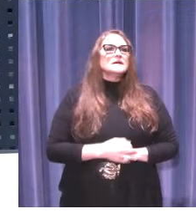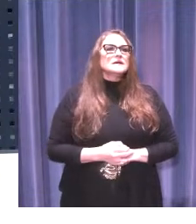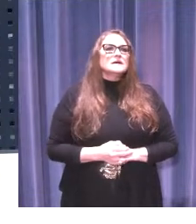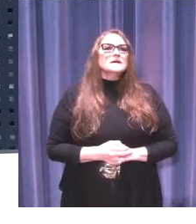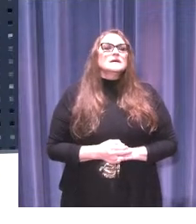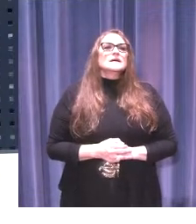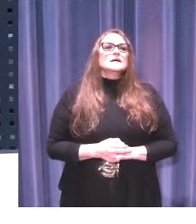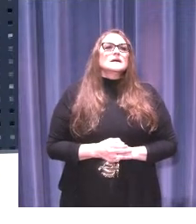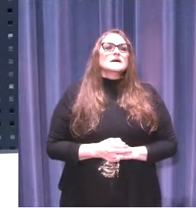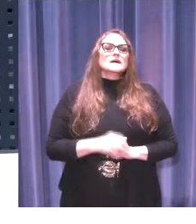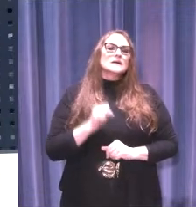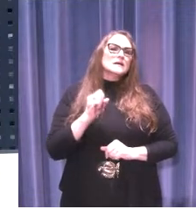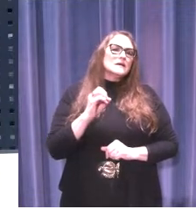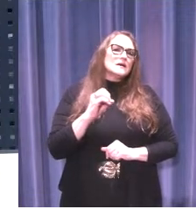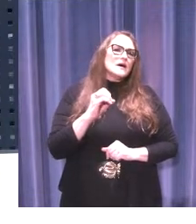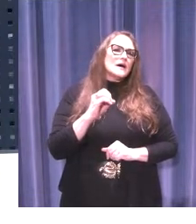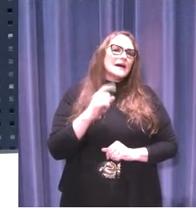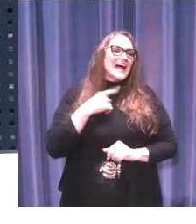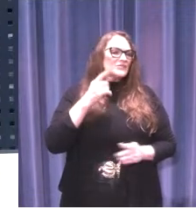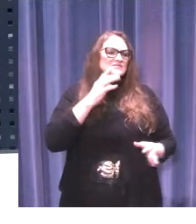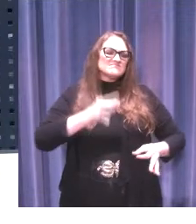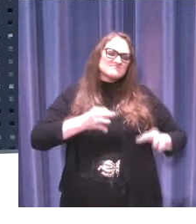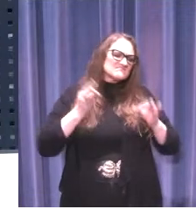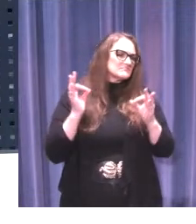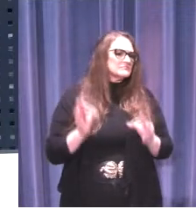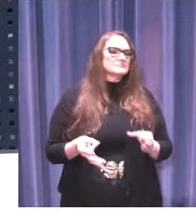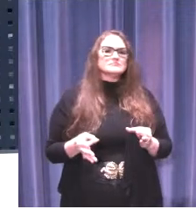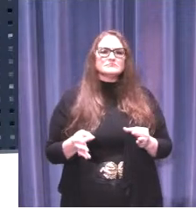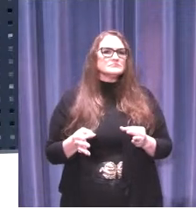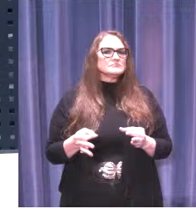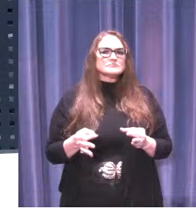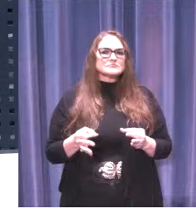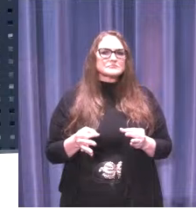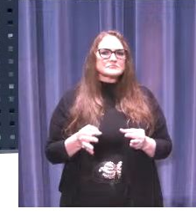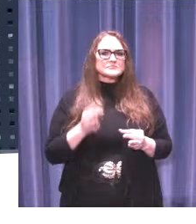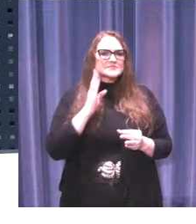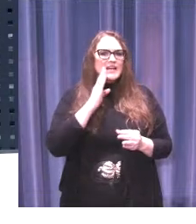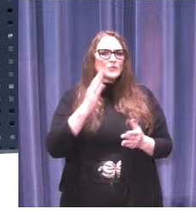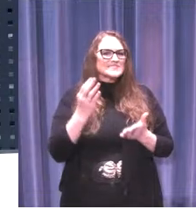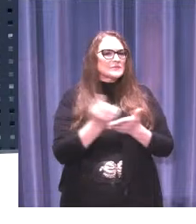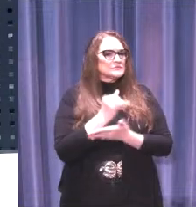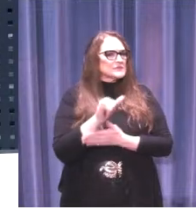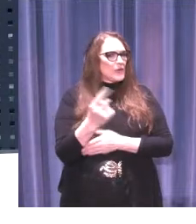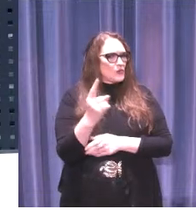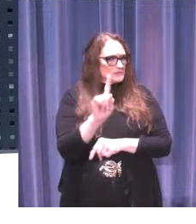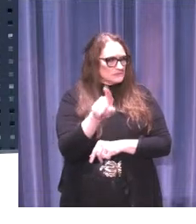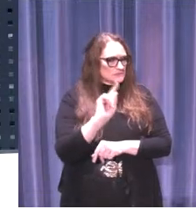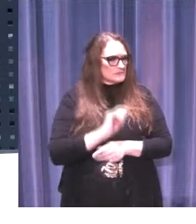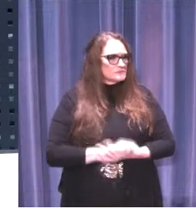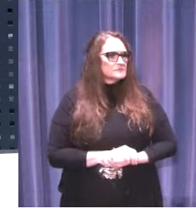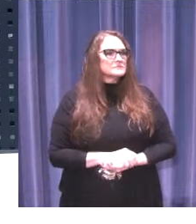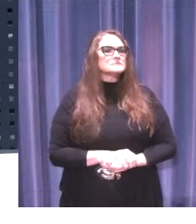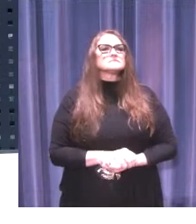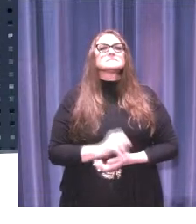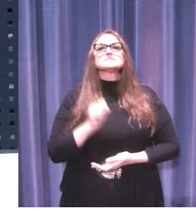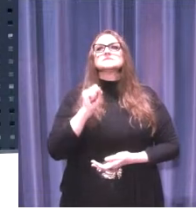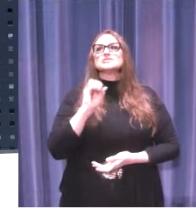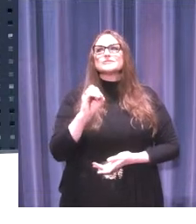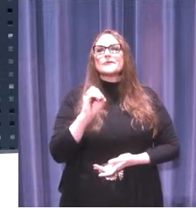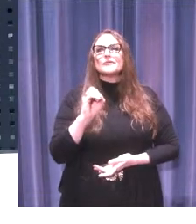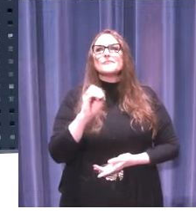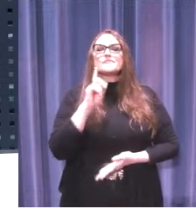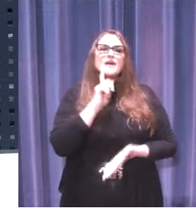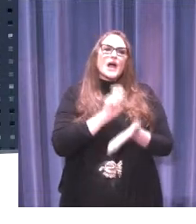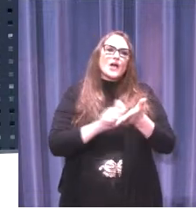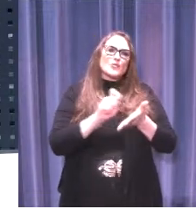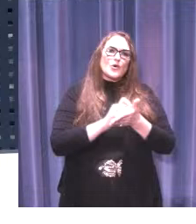So I was determined I was gonna win that one. So I wrote